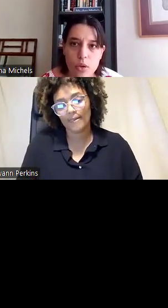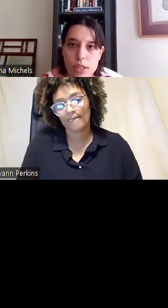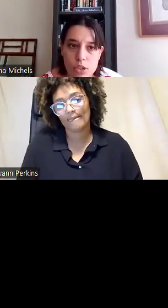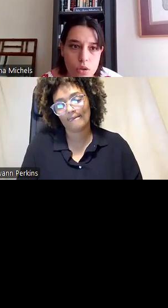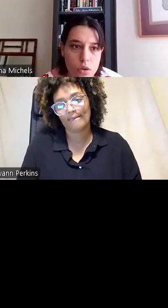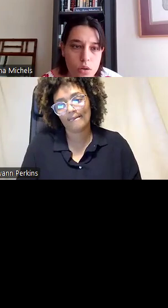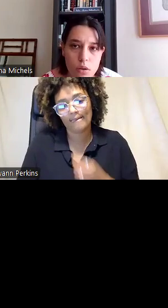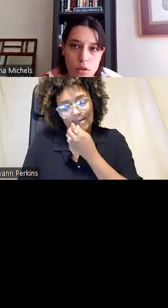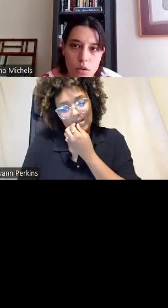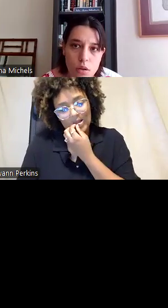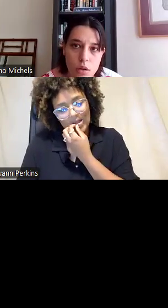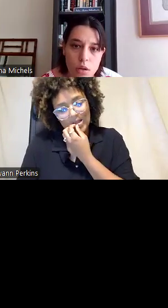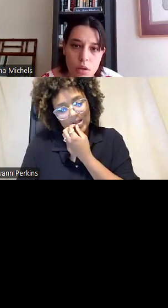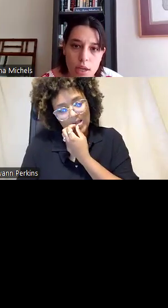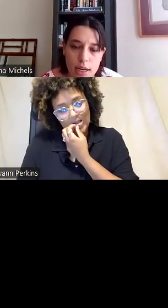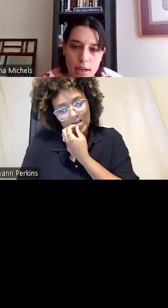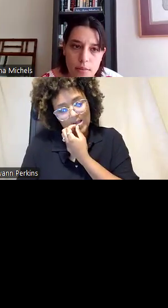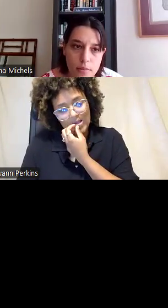If there are no additional